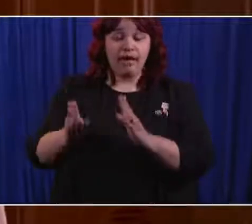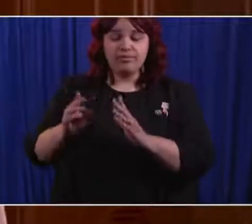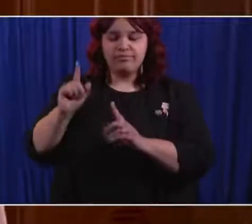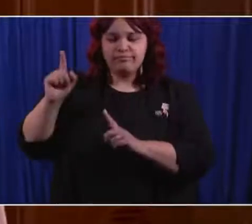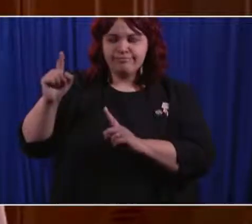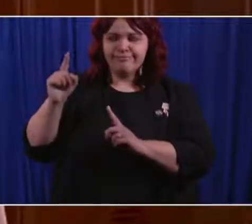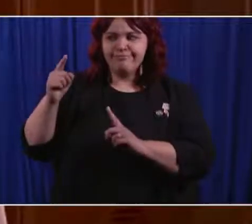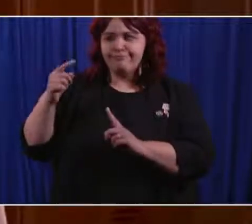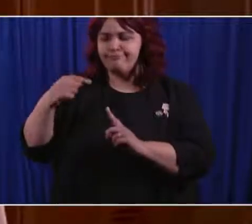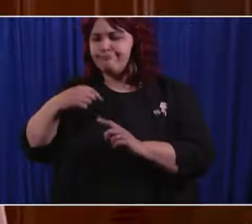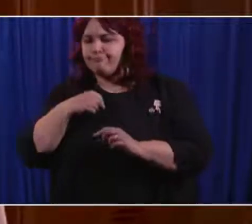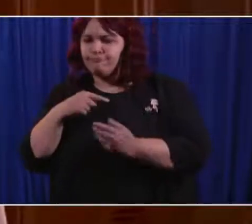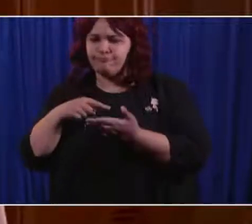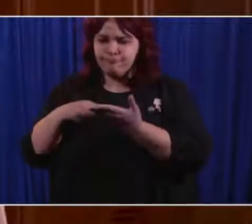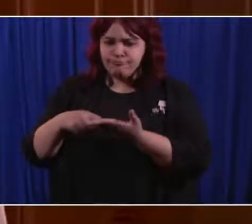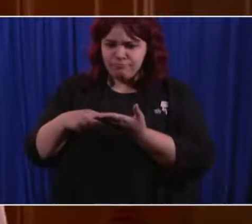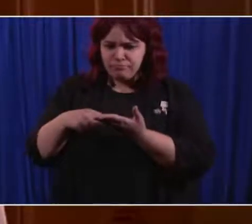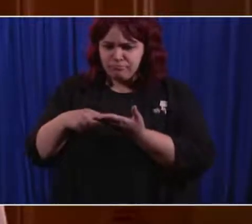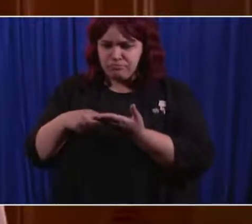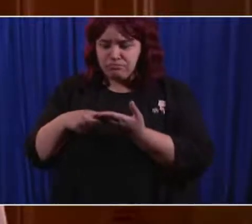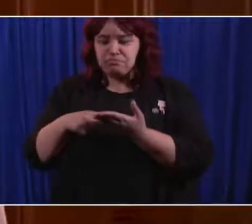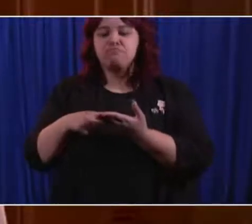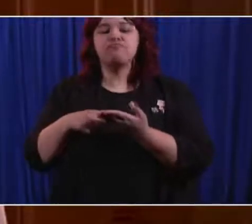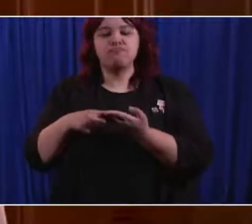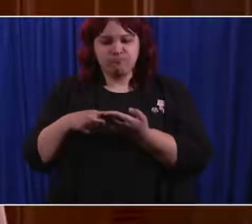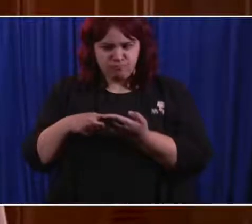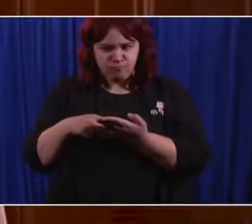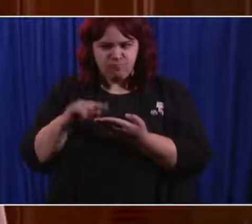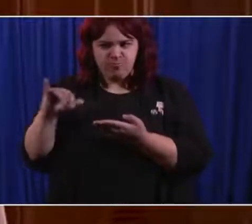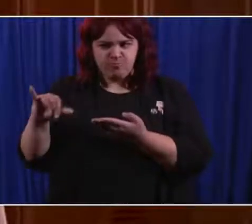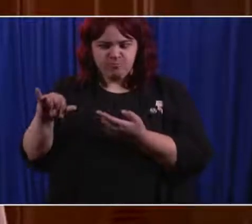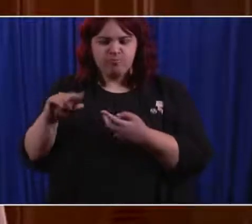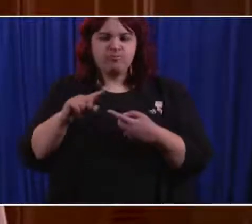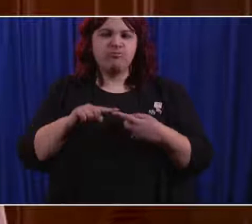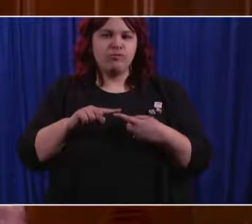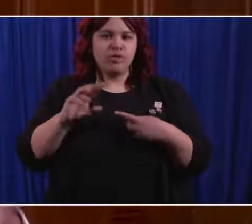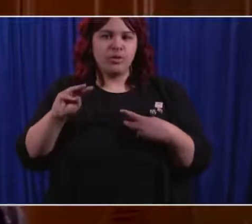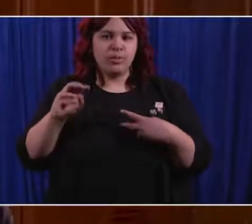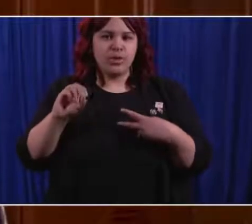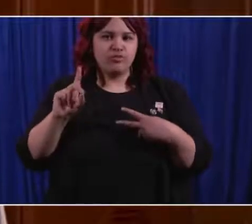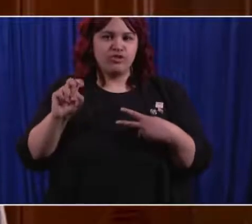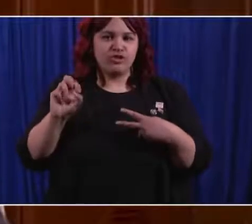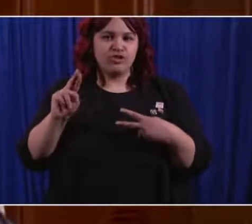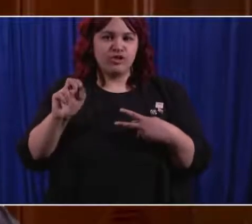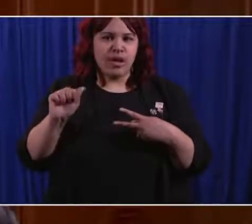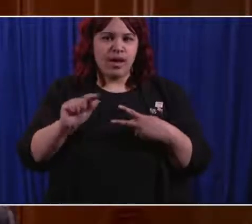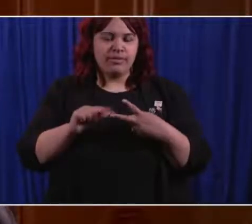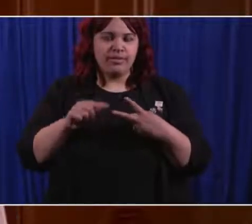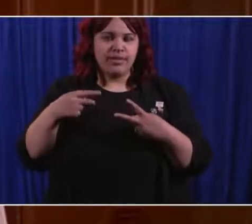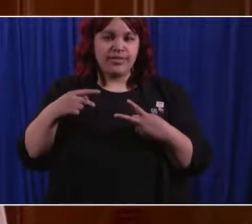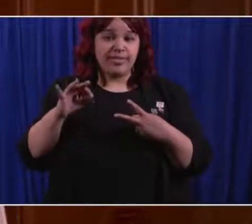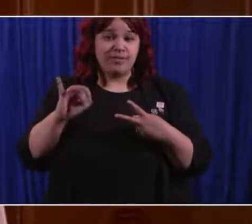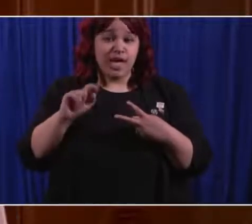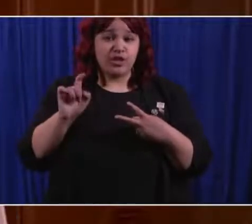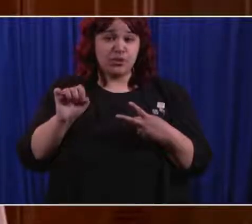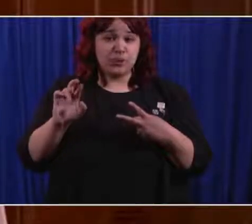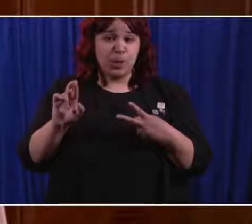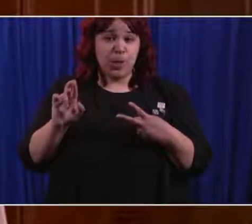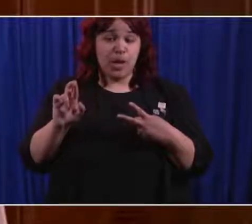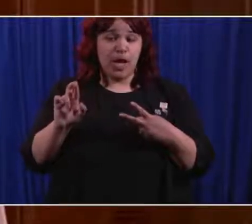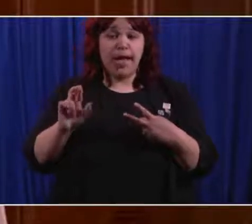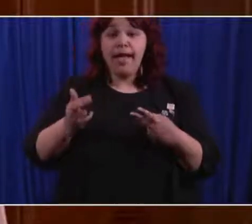the first 2 drugs are not going to speed up. They're going to be basically